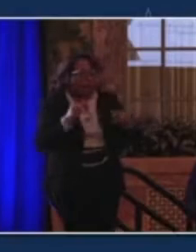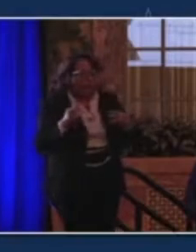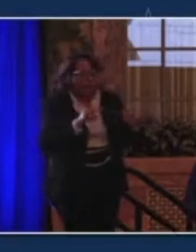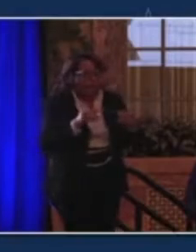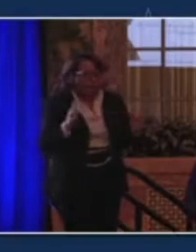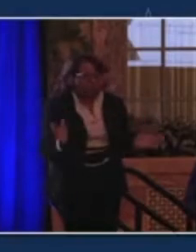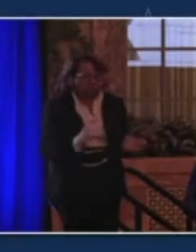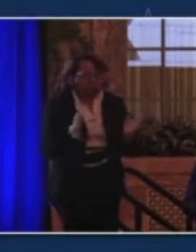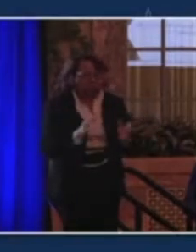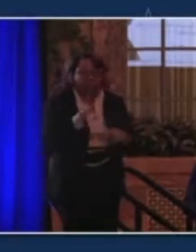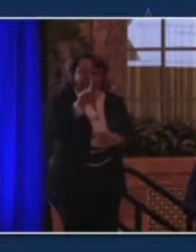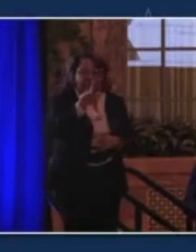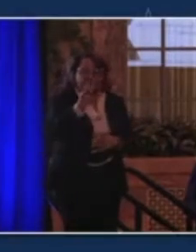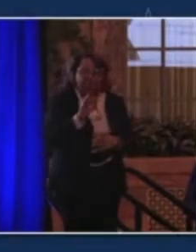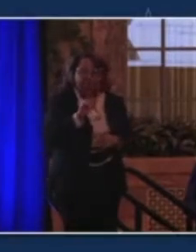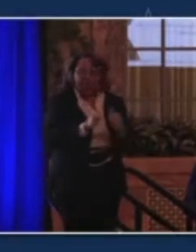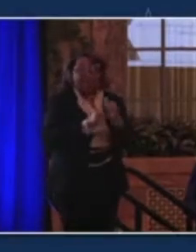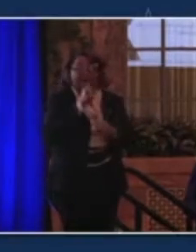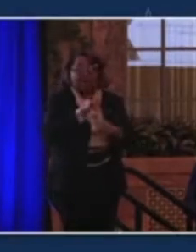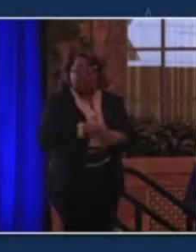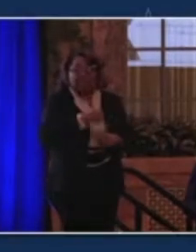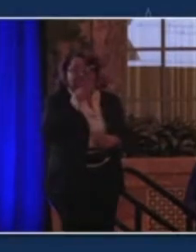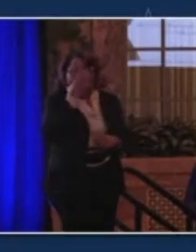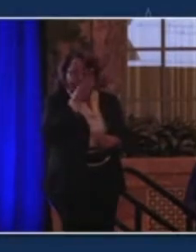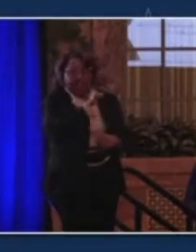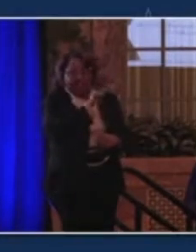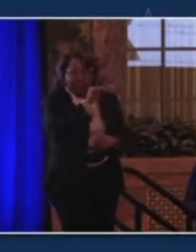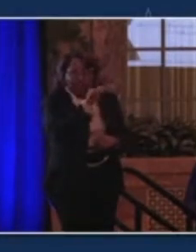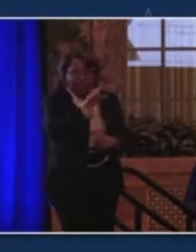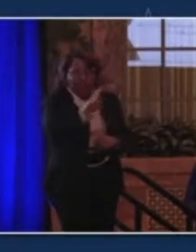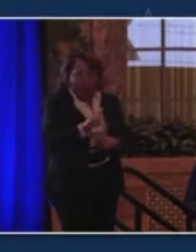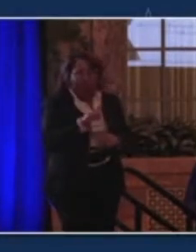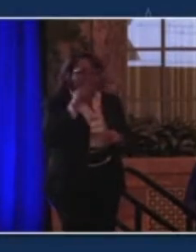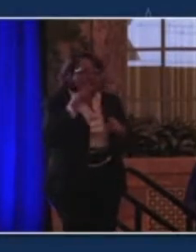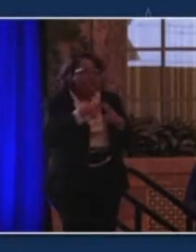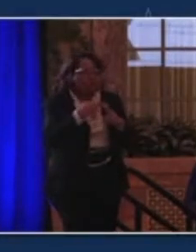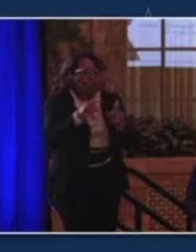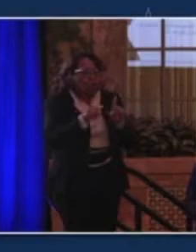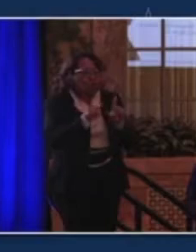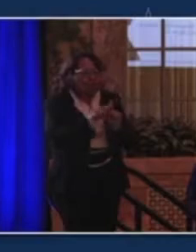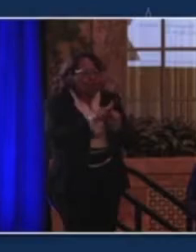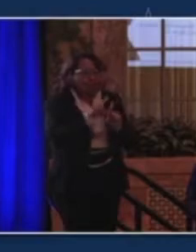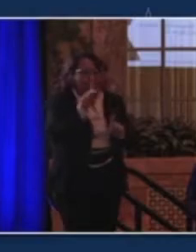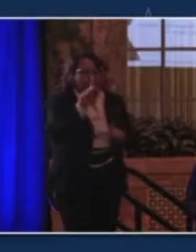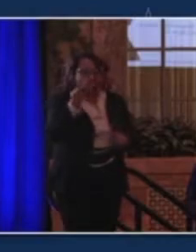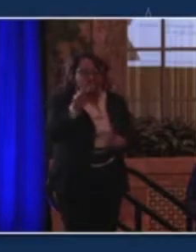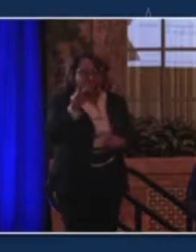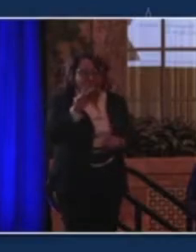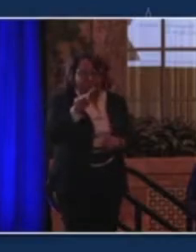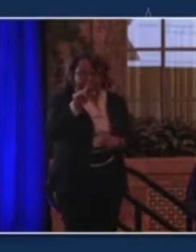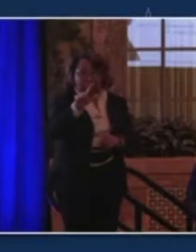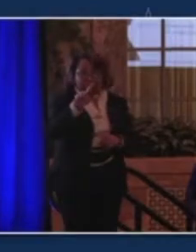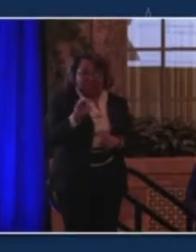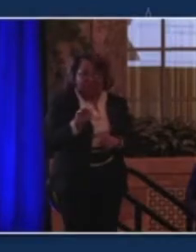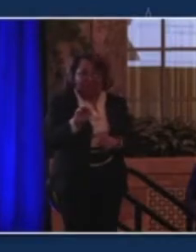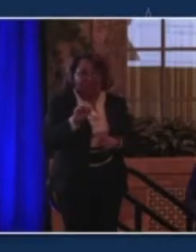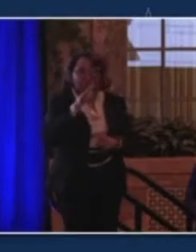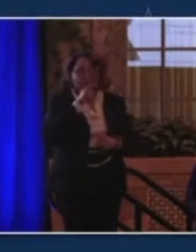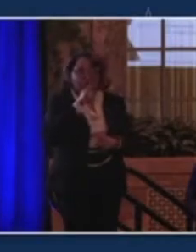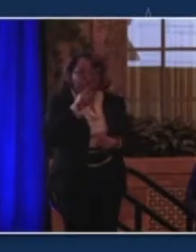of 29, mostly white aldermen, known as the Verdoliak 29, who voted down Mayor